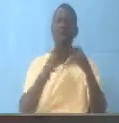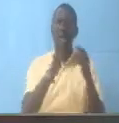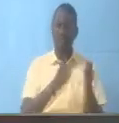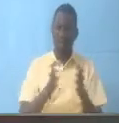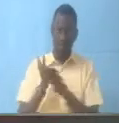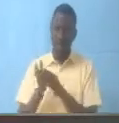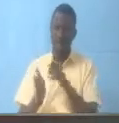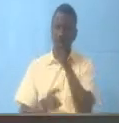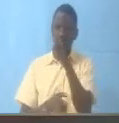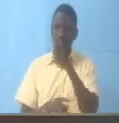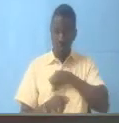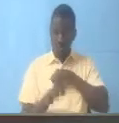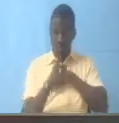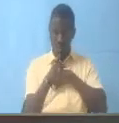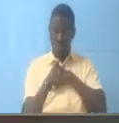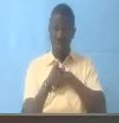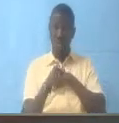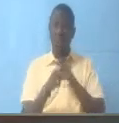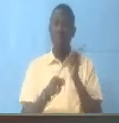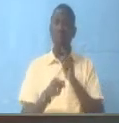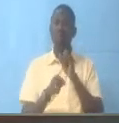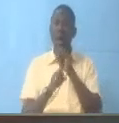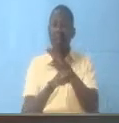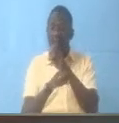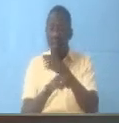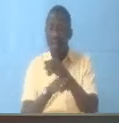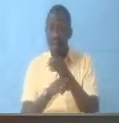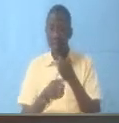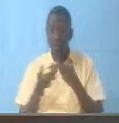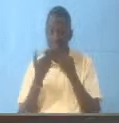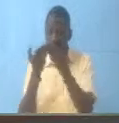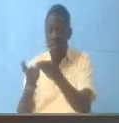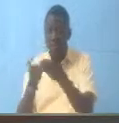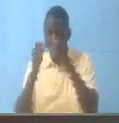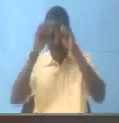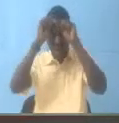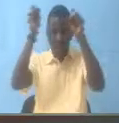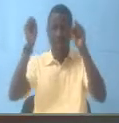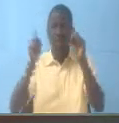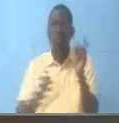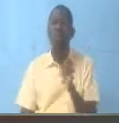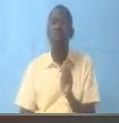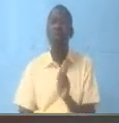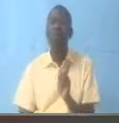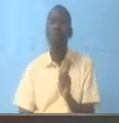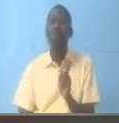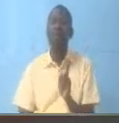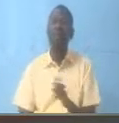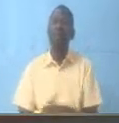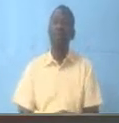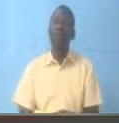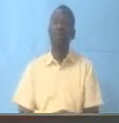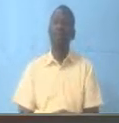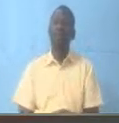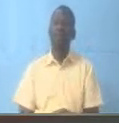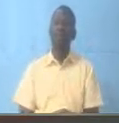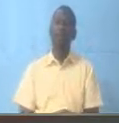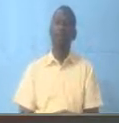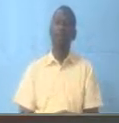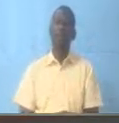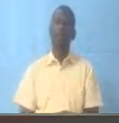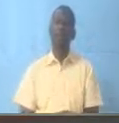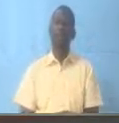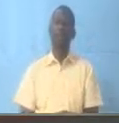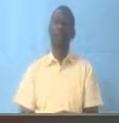waxee ne bu fekkee ne yóbbu nañ leen ci yoon muy ñooñu nga xam ne ñoo nekk ci bunti kaaraange gi dafa am lu moo xajamal ci